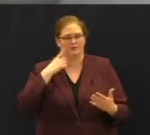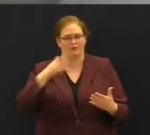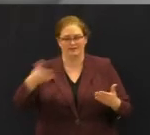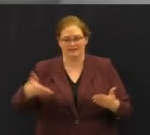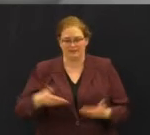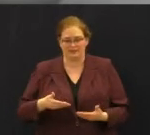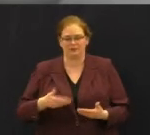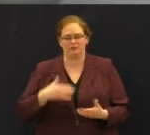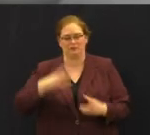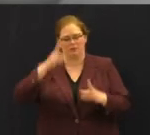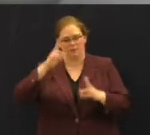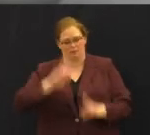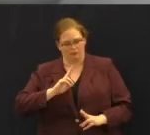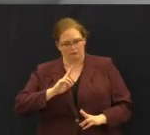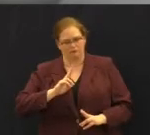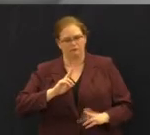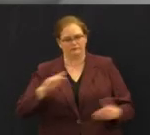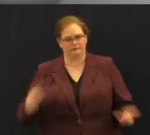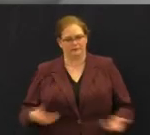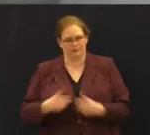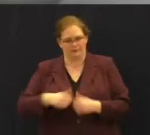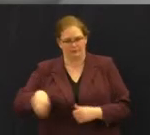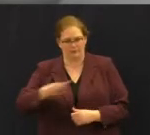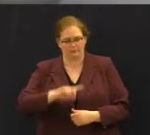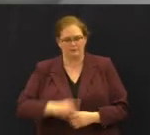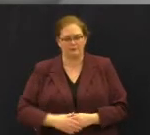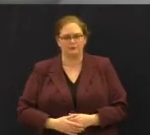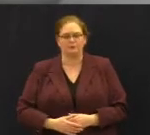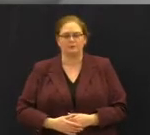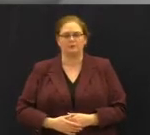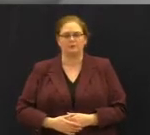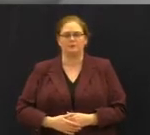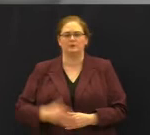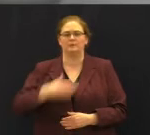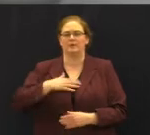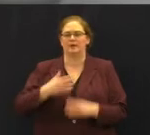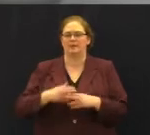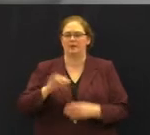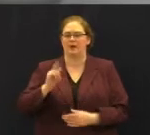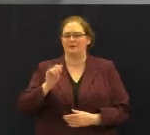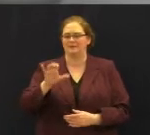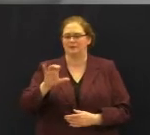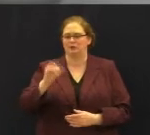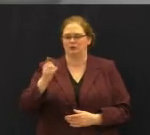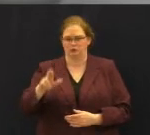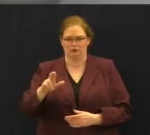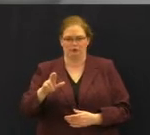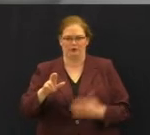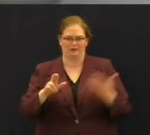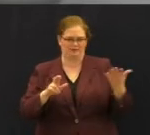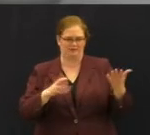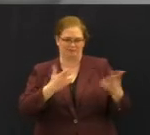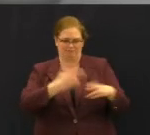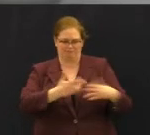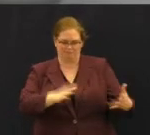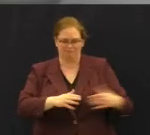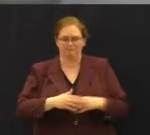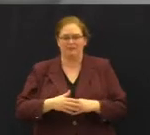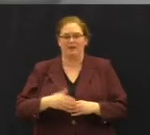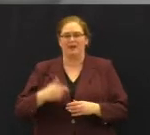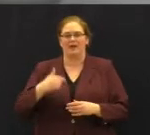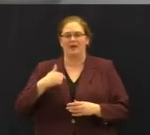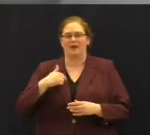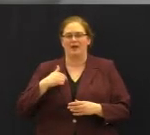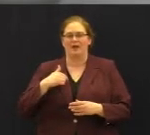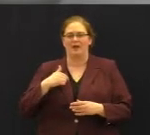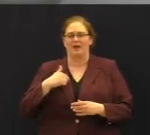I'm honored to be here with you. My name is Isaac Juniors, as Jane has already said, and I do not